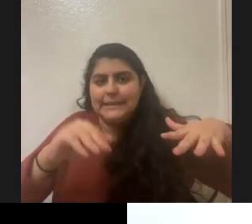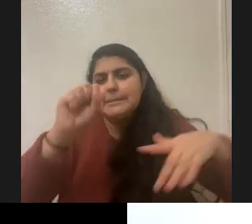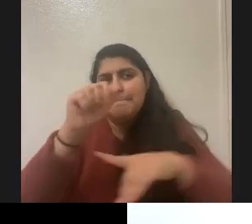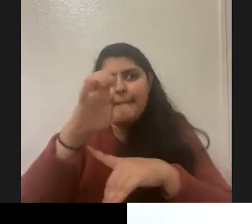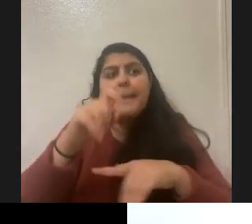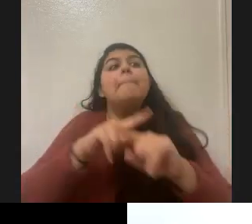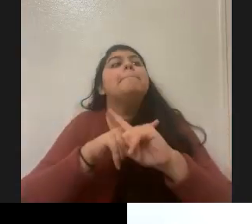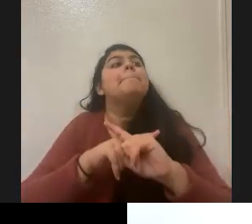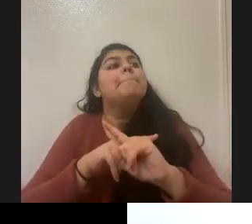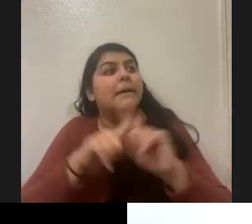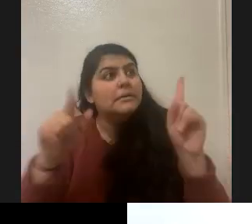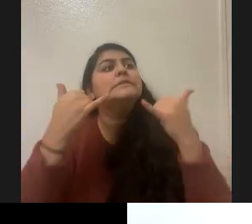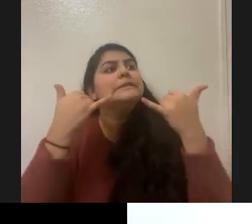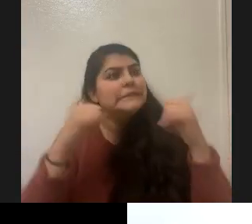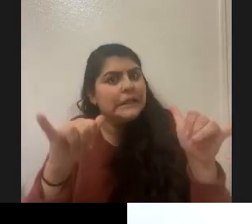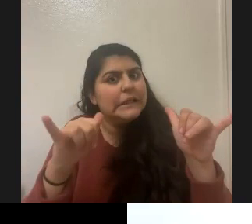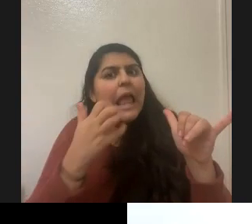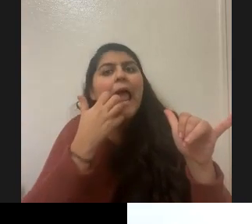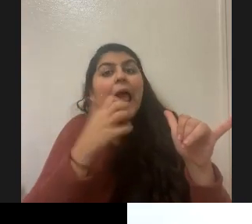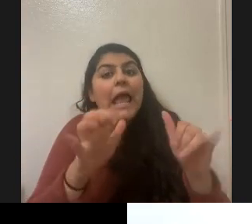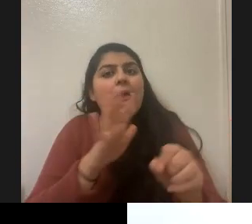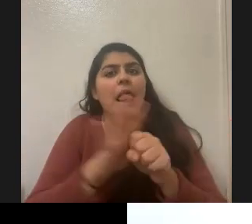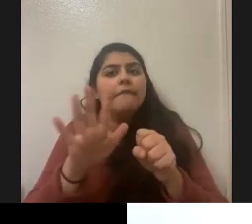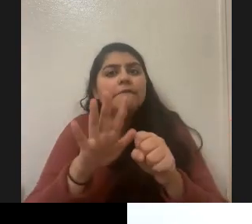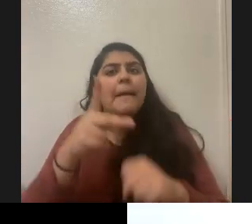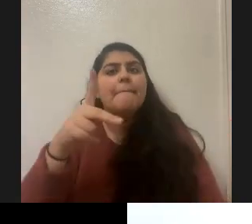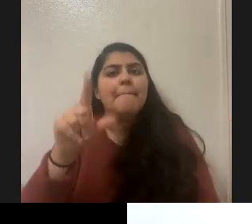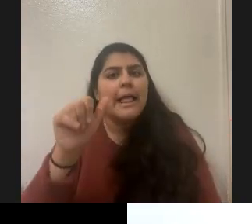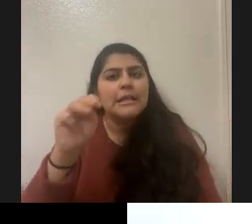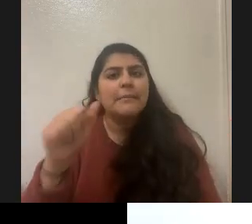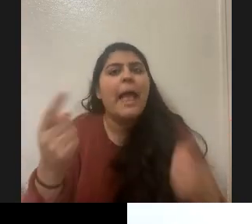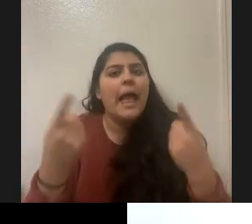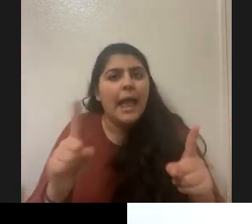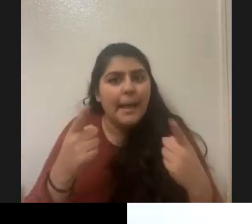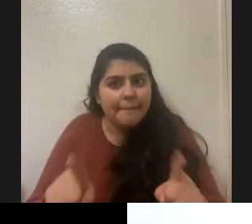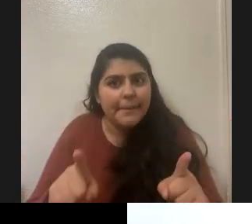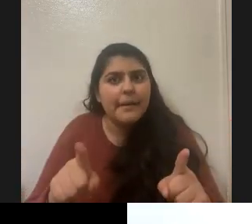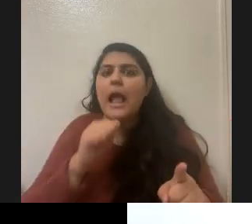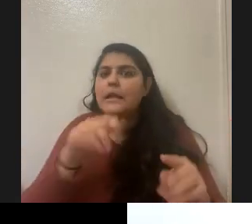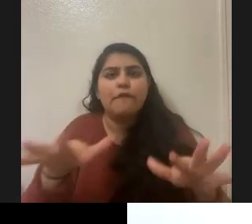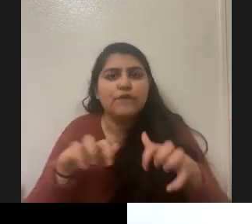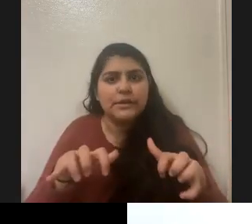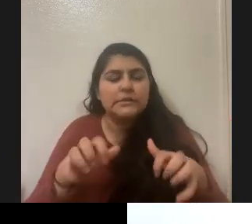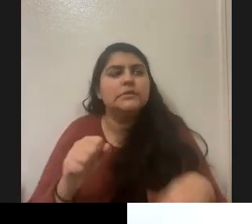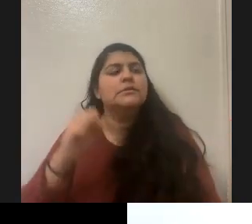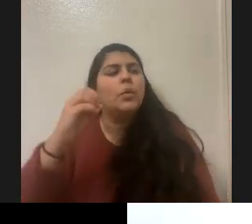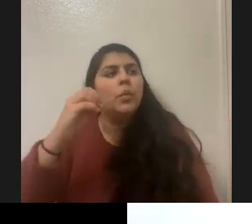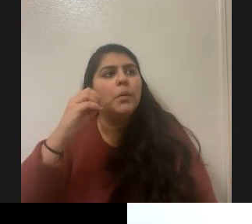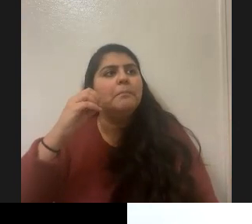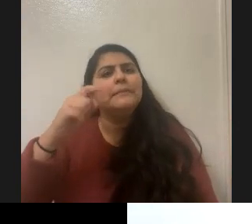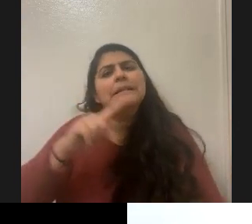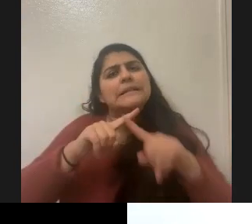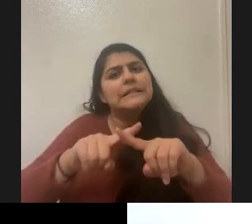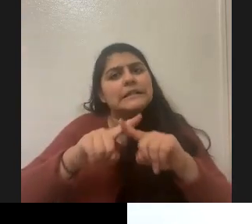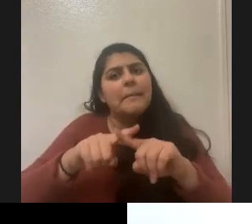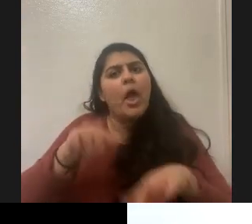still decently hot enough that plasma occurs and it wouldn't freeze up. So it depends where you